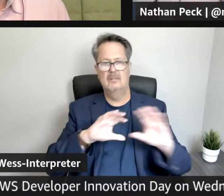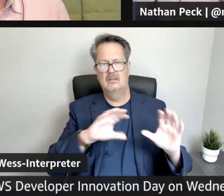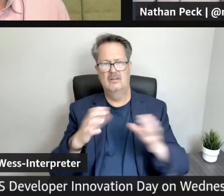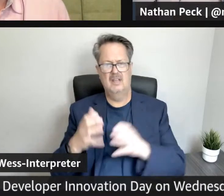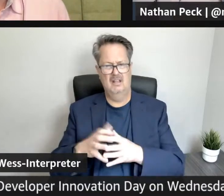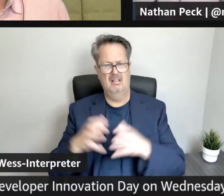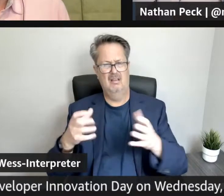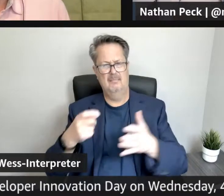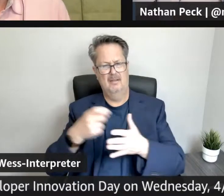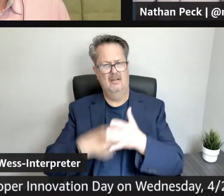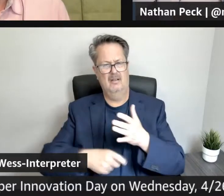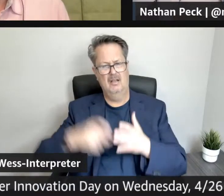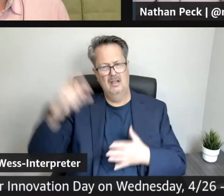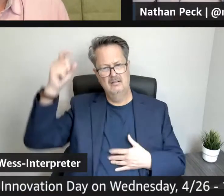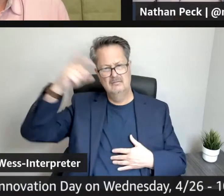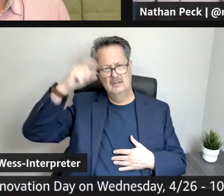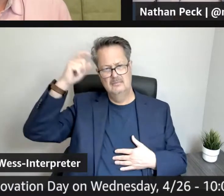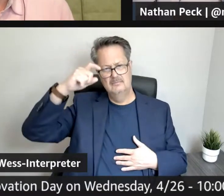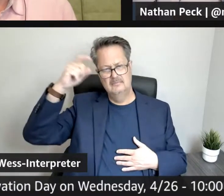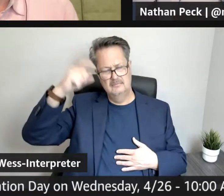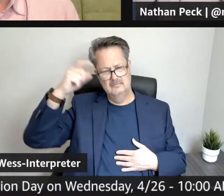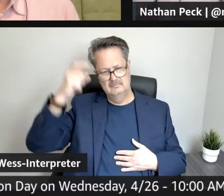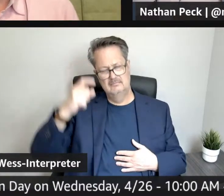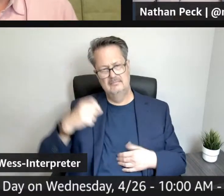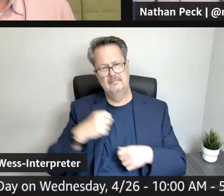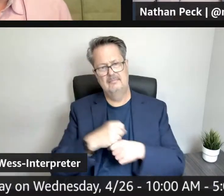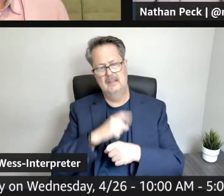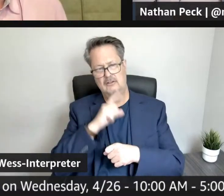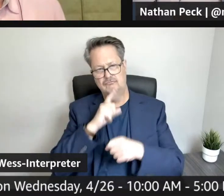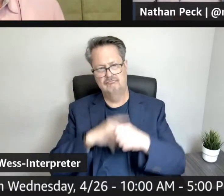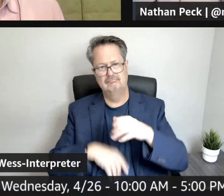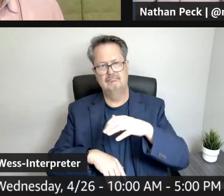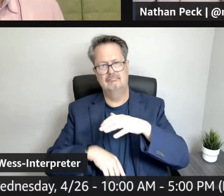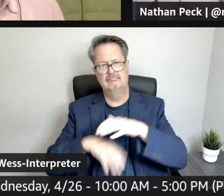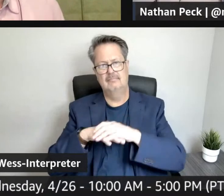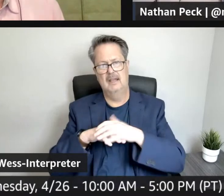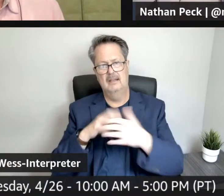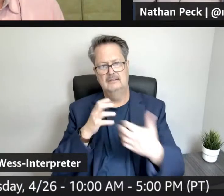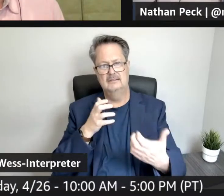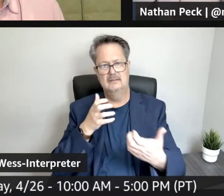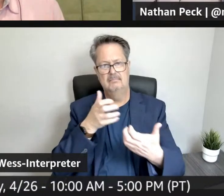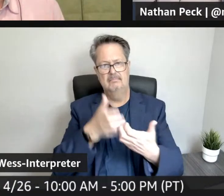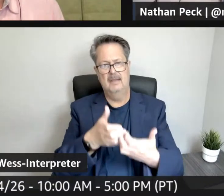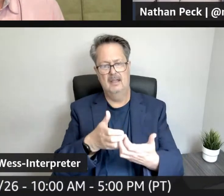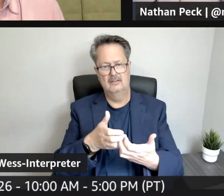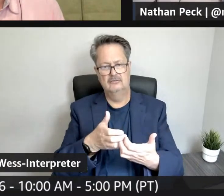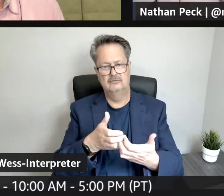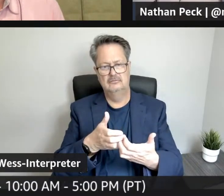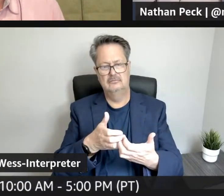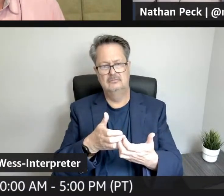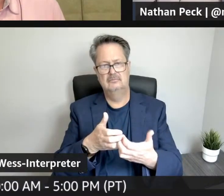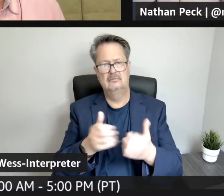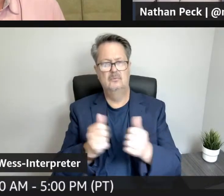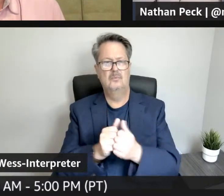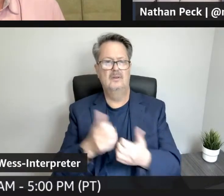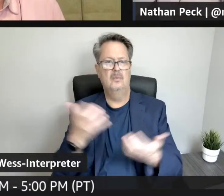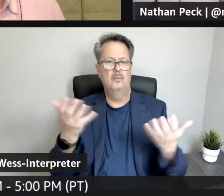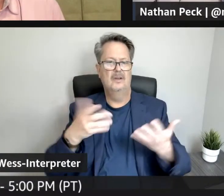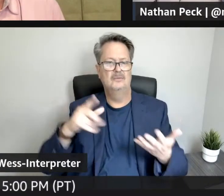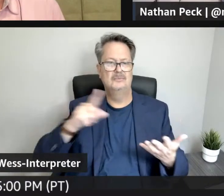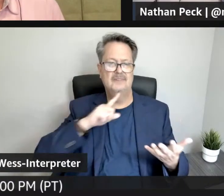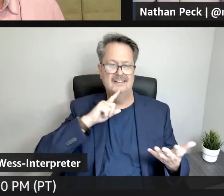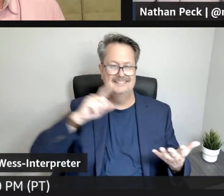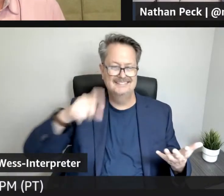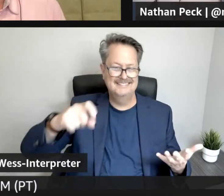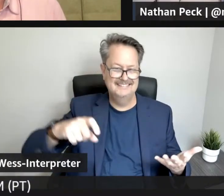optimization and sort of making sure your capacity matches with what you actually need. And then we had the